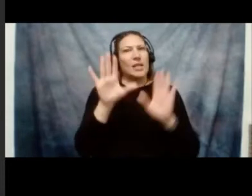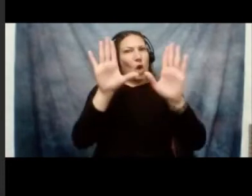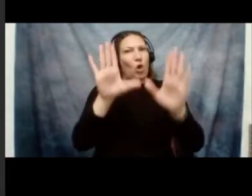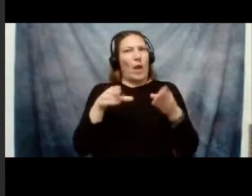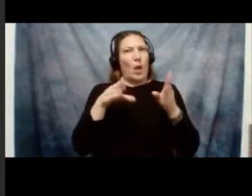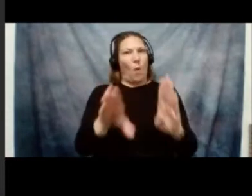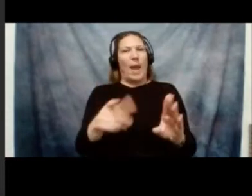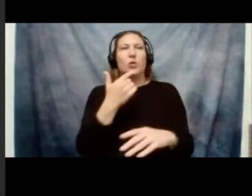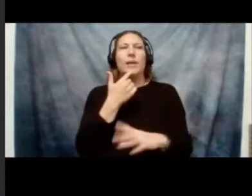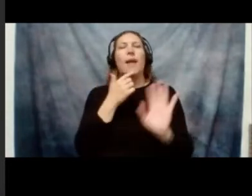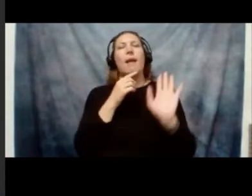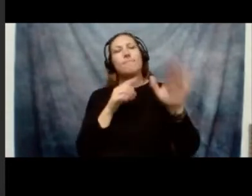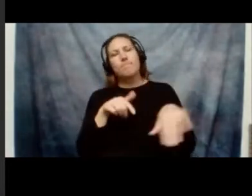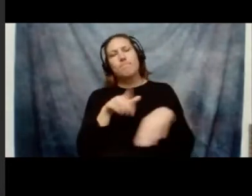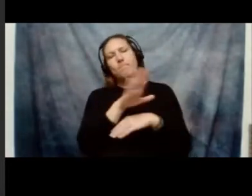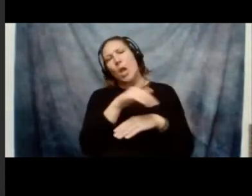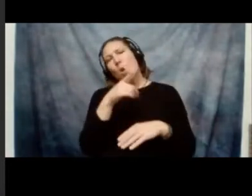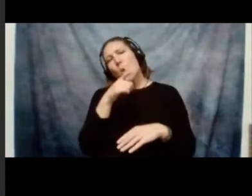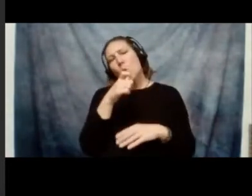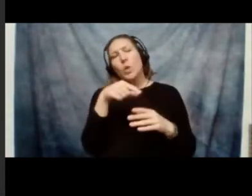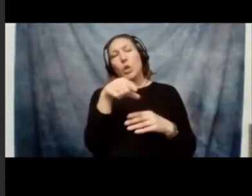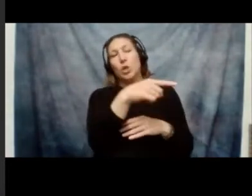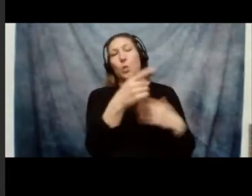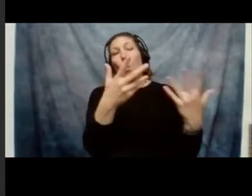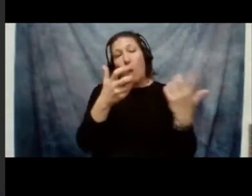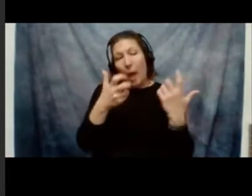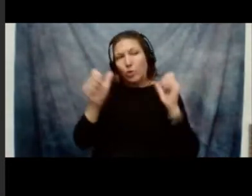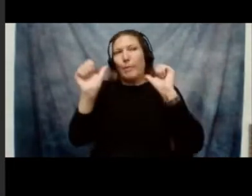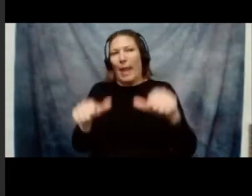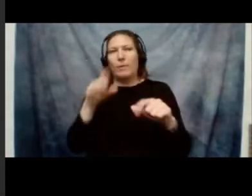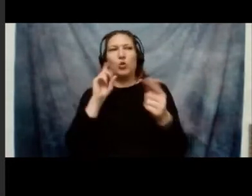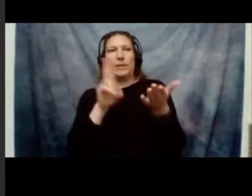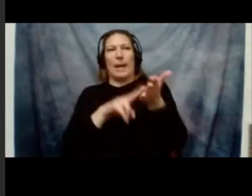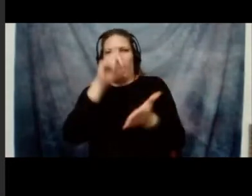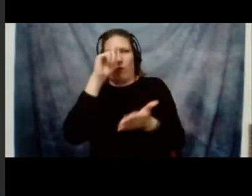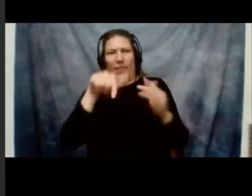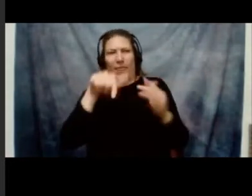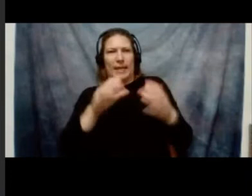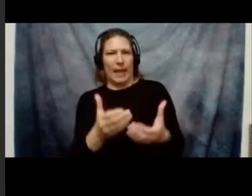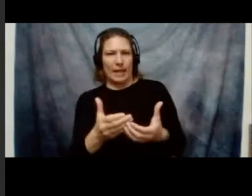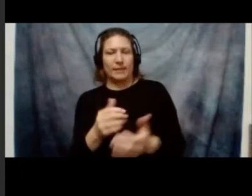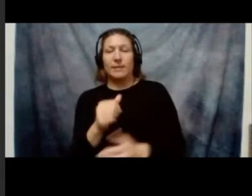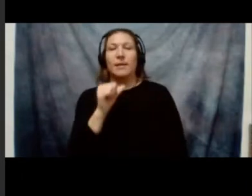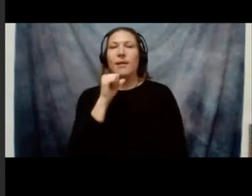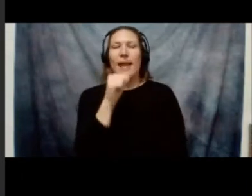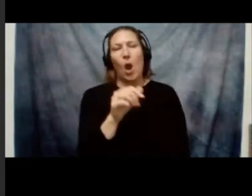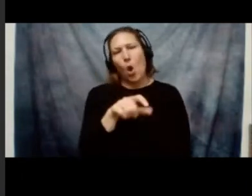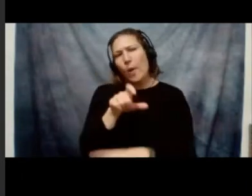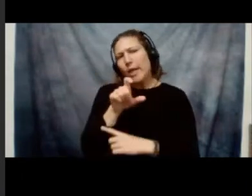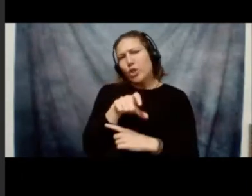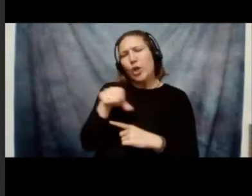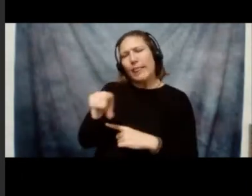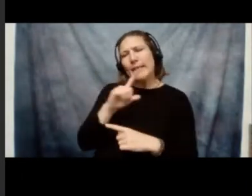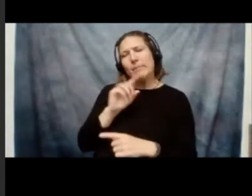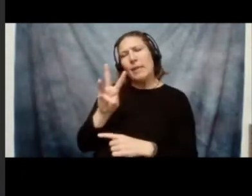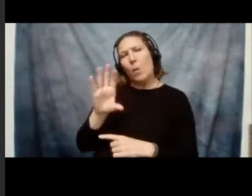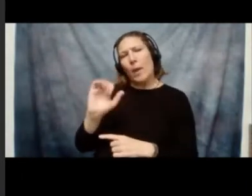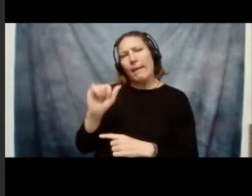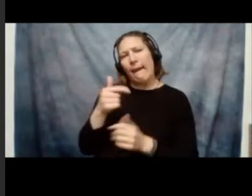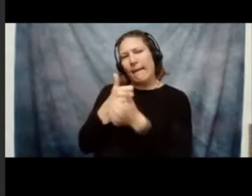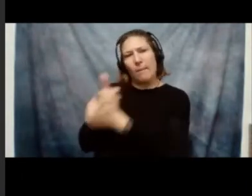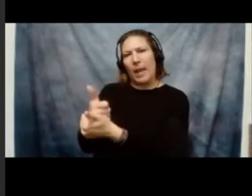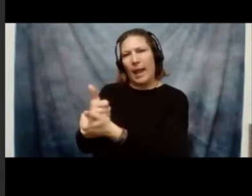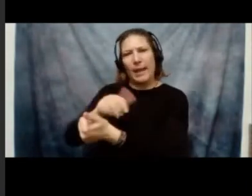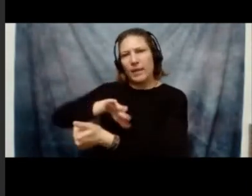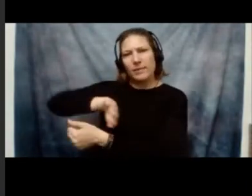to this? As opposed to, should we make this WCAG compliant? That's got baggage. But hey, do we want to make sure